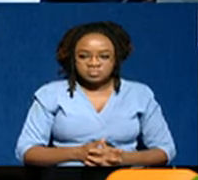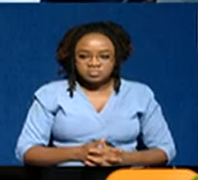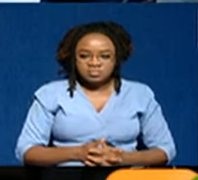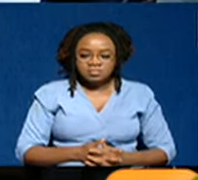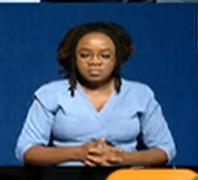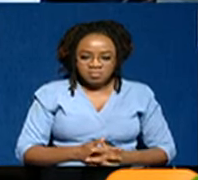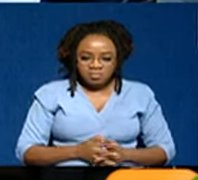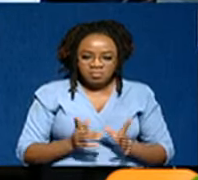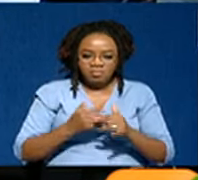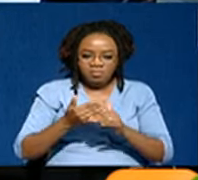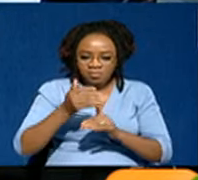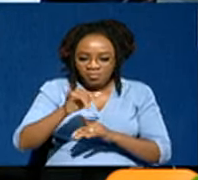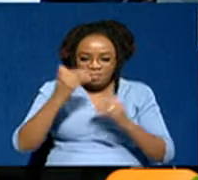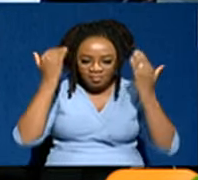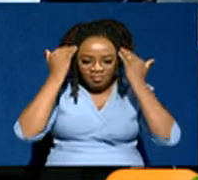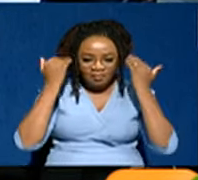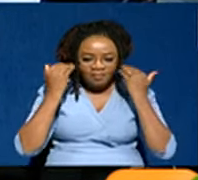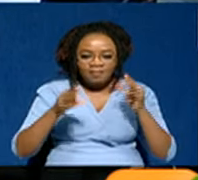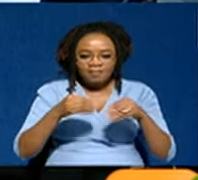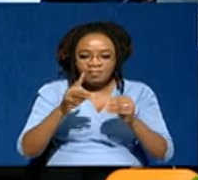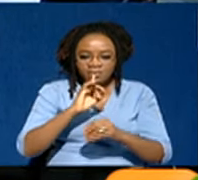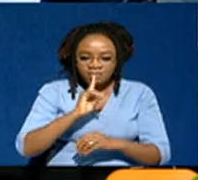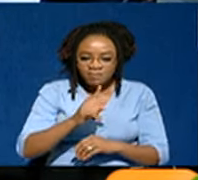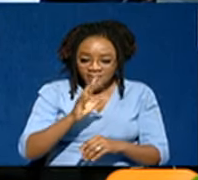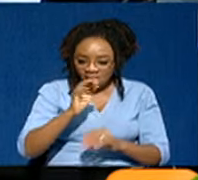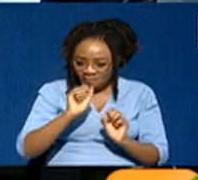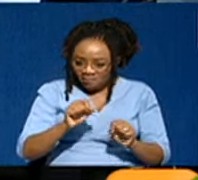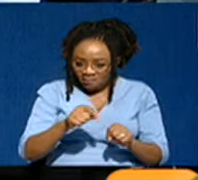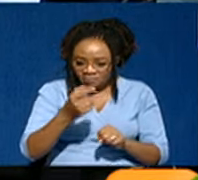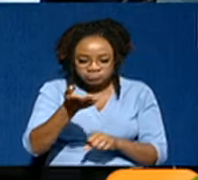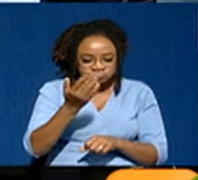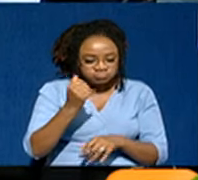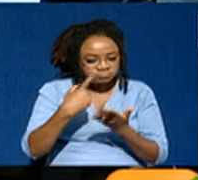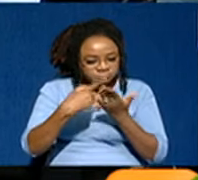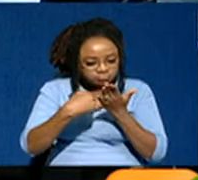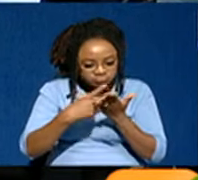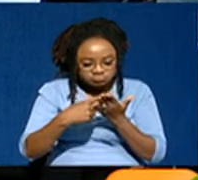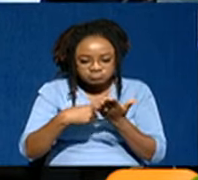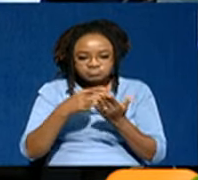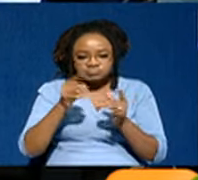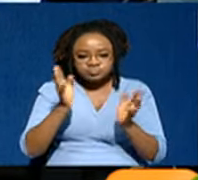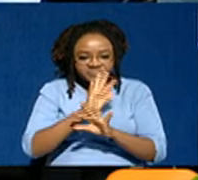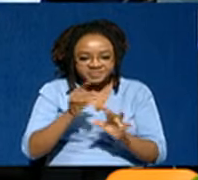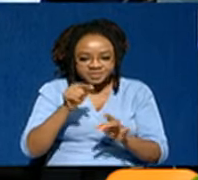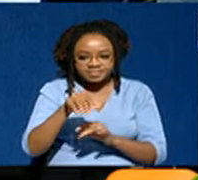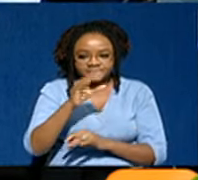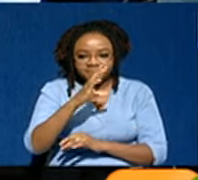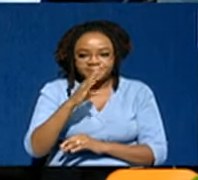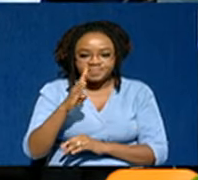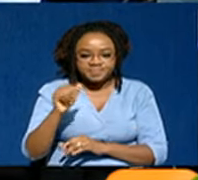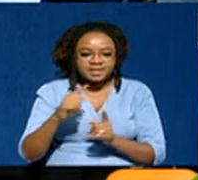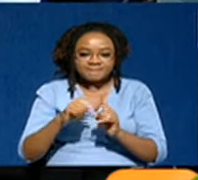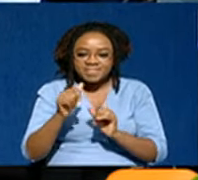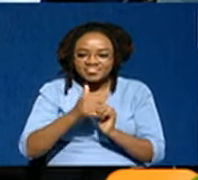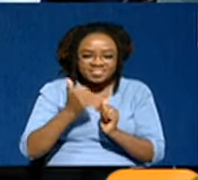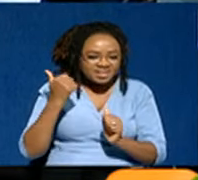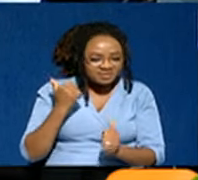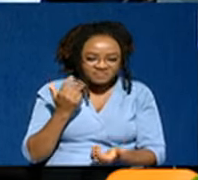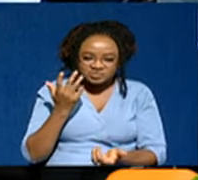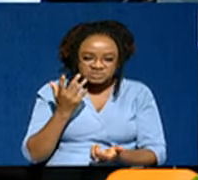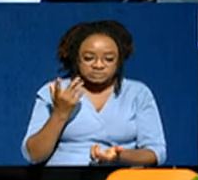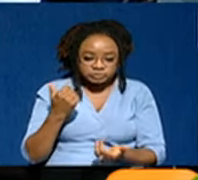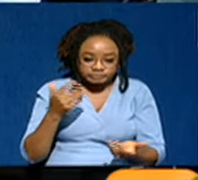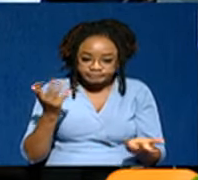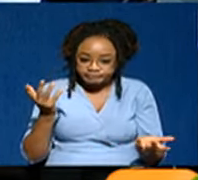a directive last year and said, can you come back to the table and conclude on this CBA? But then they refused. So what can we do